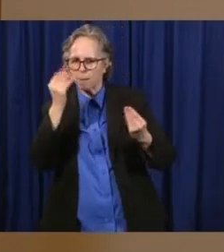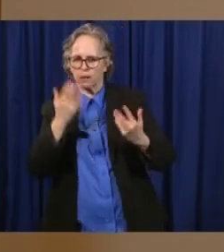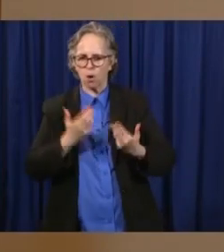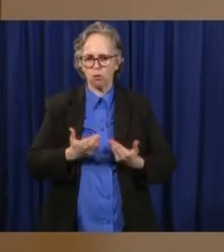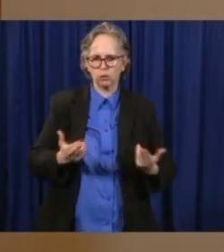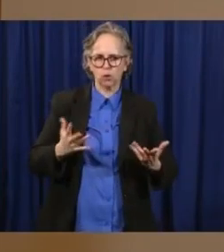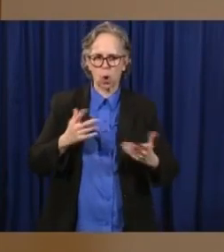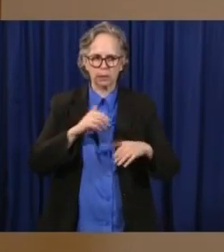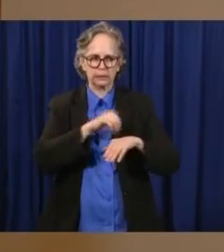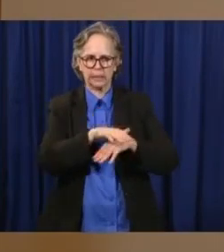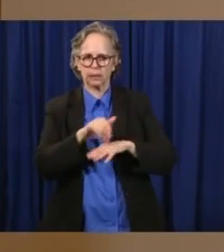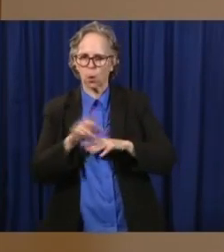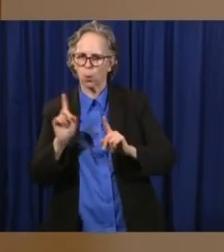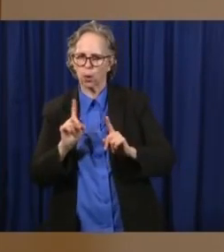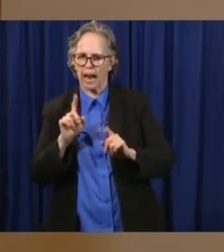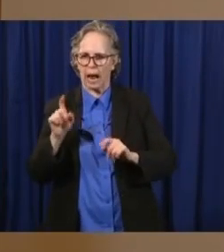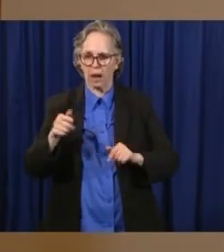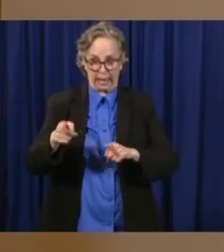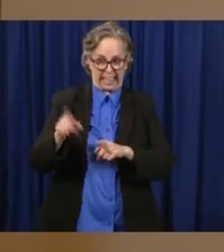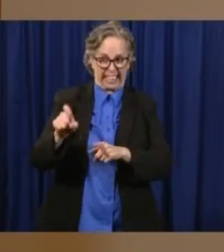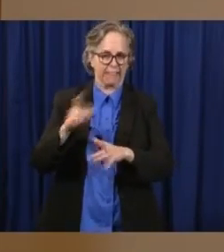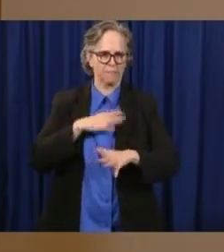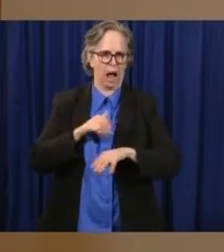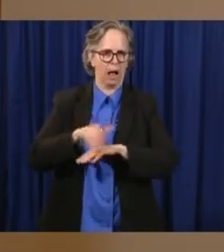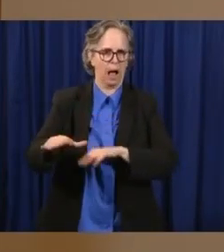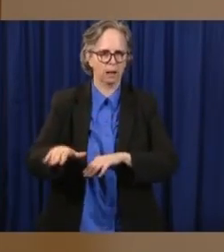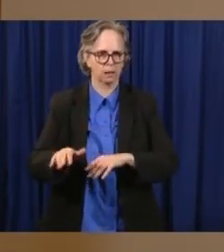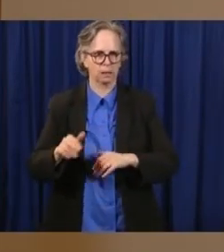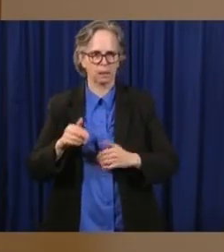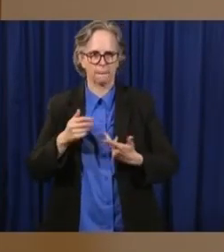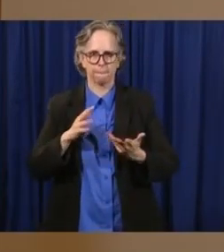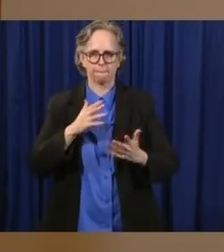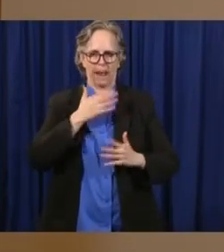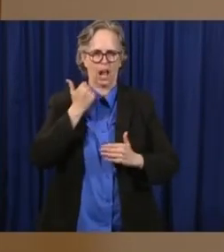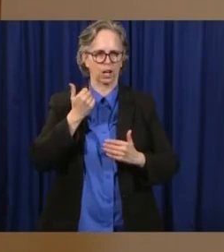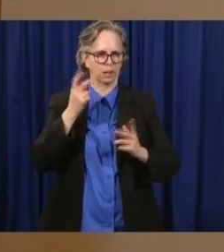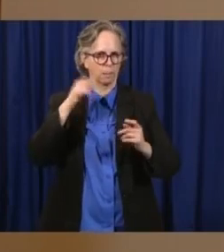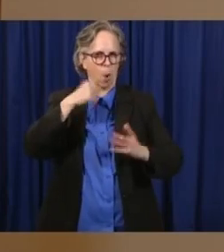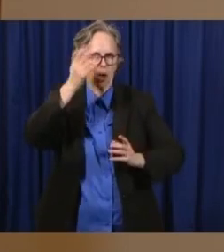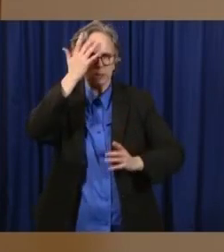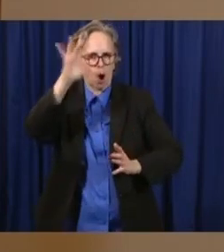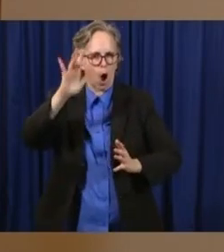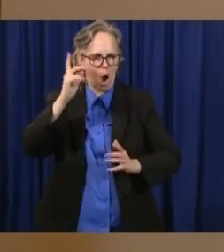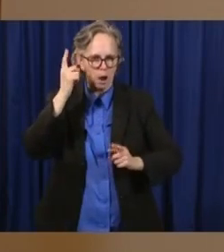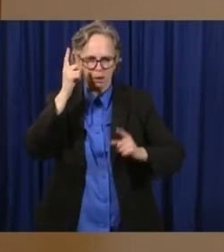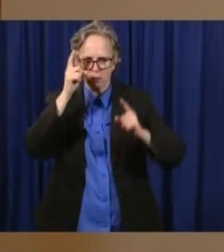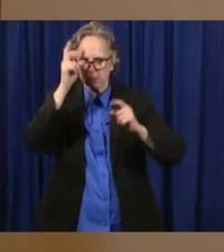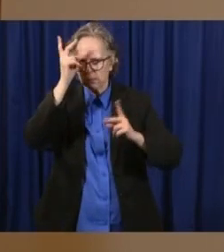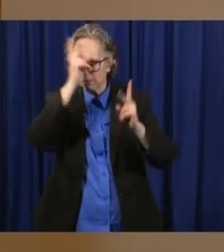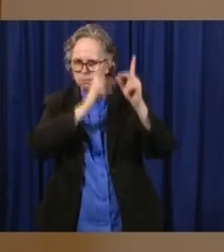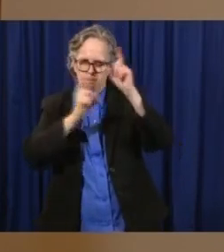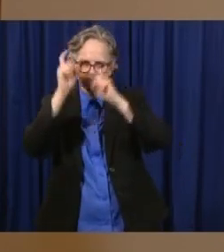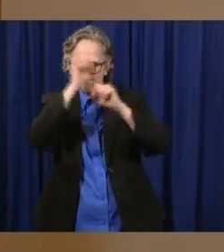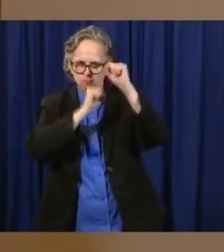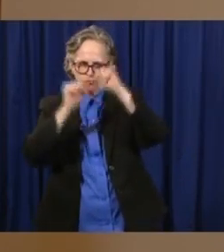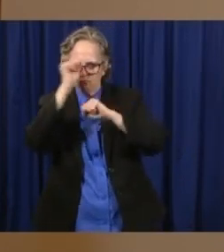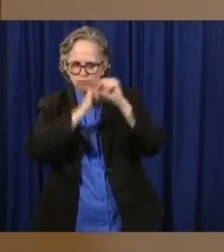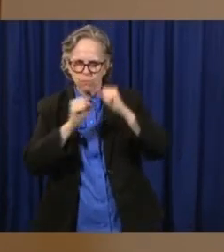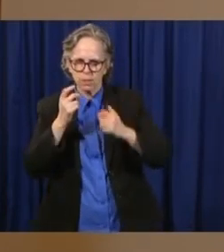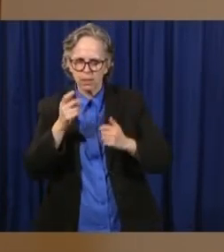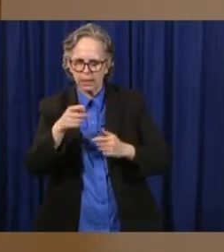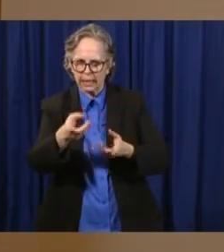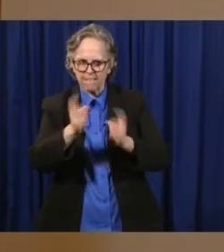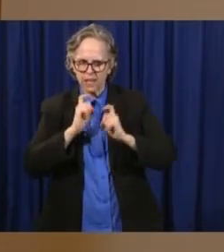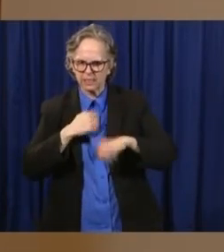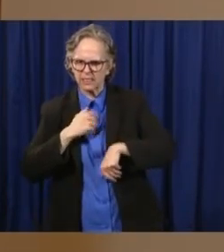which lets us conserve them and use them better. And again, all of that is the blessing we've had in Ohio to be